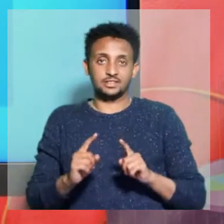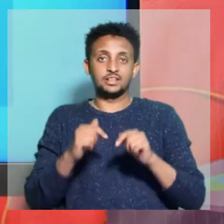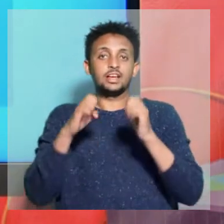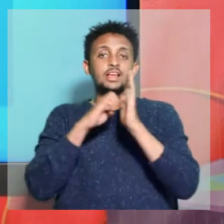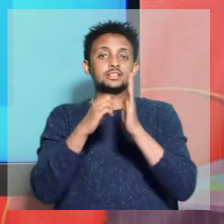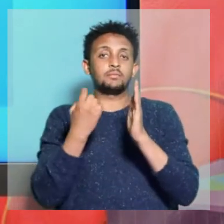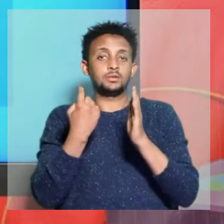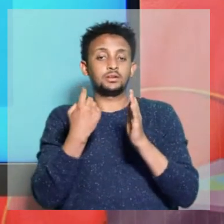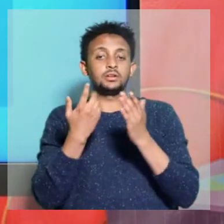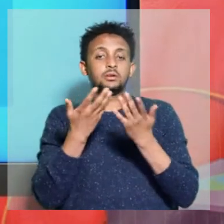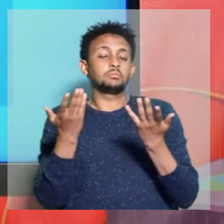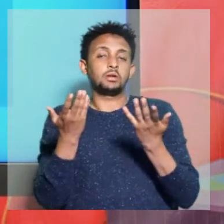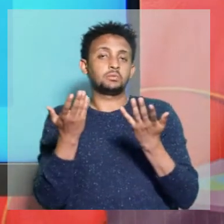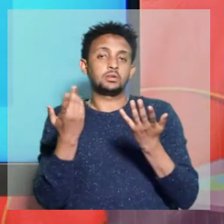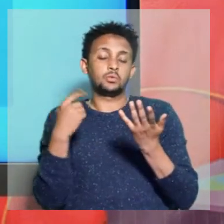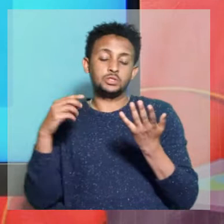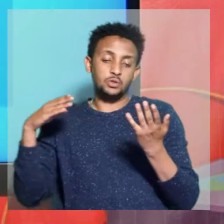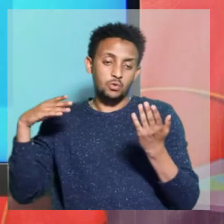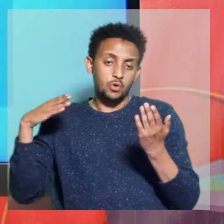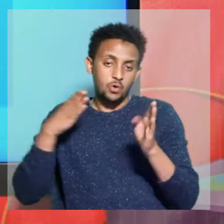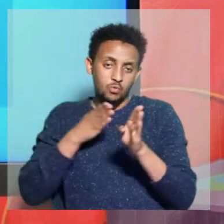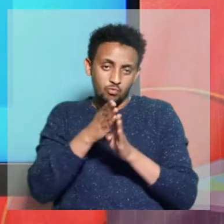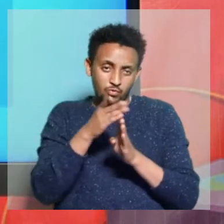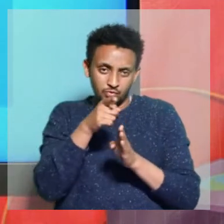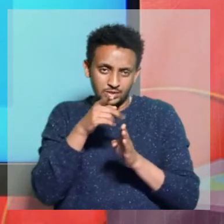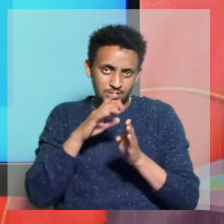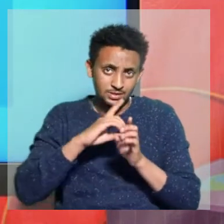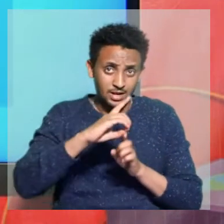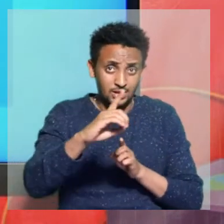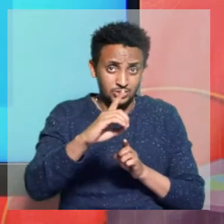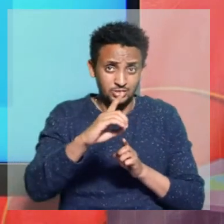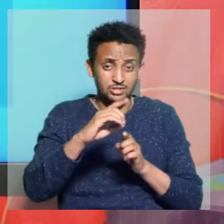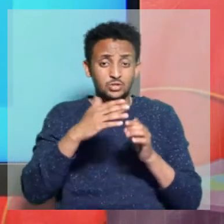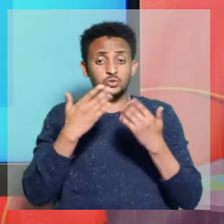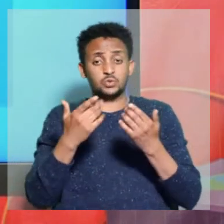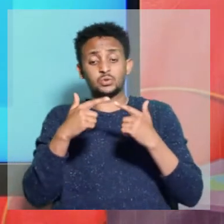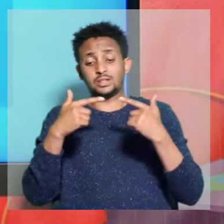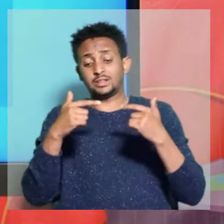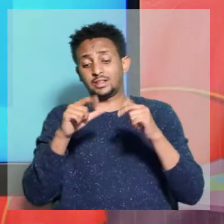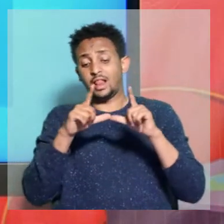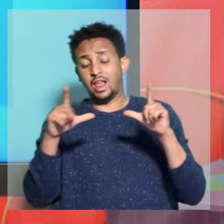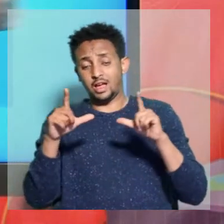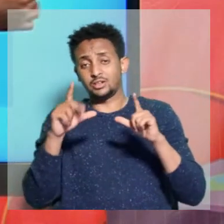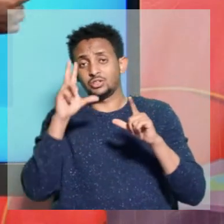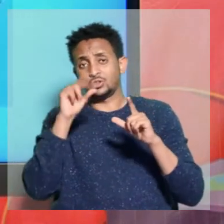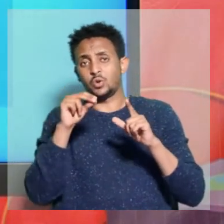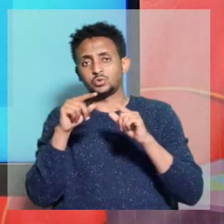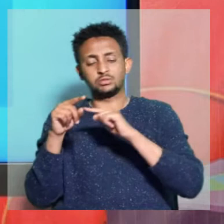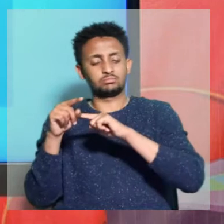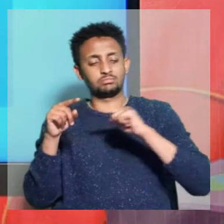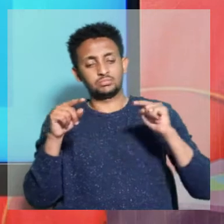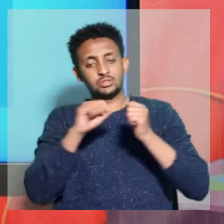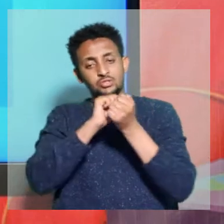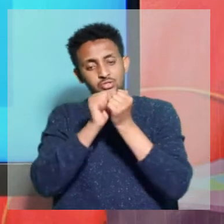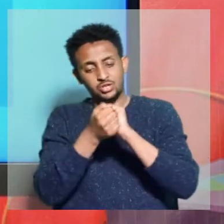here you have a cue ball, so that's moving in this direction and collides with this object. So the lines of action is not on this way. It